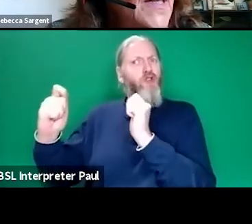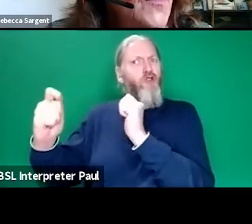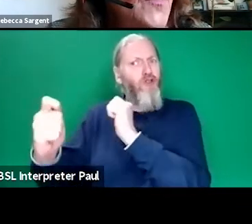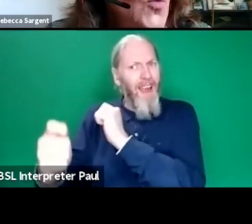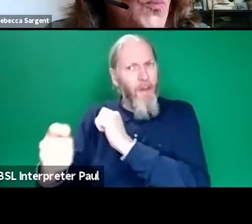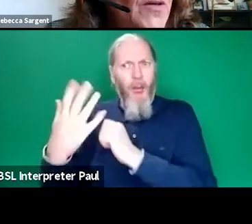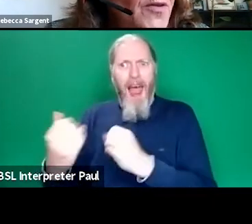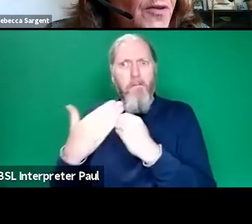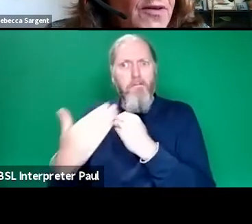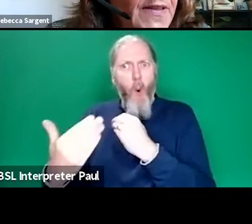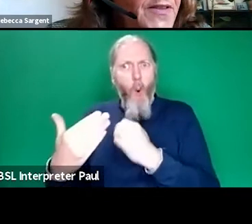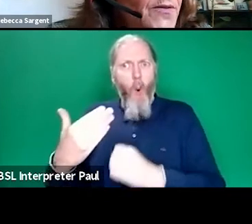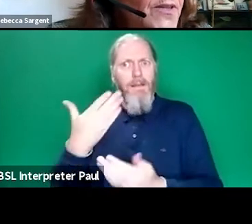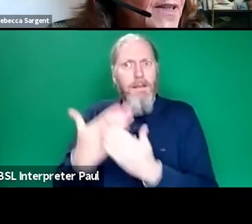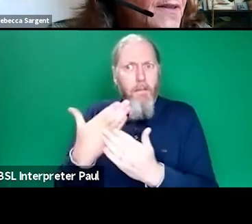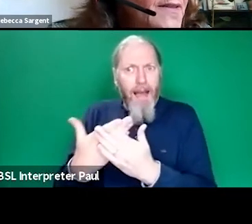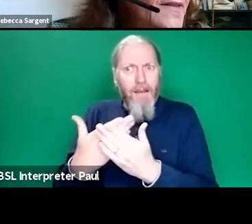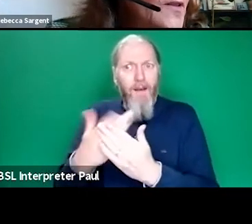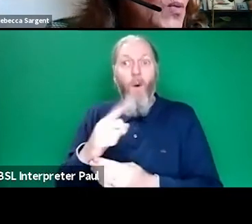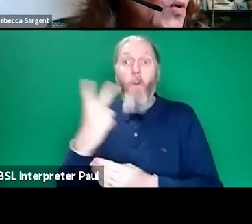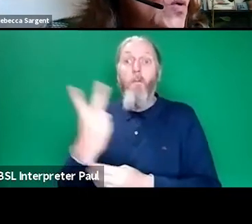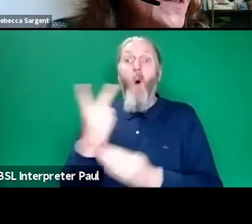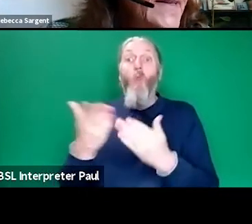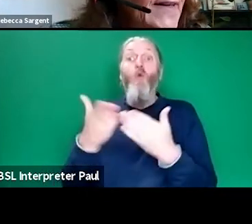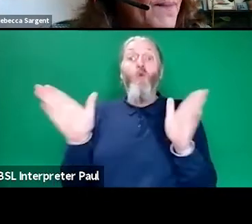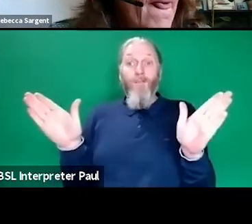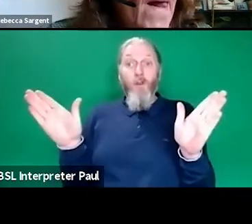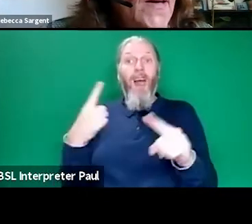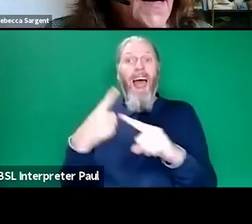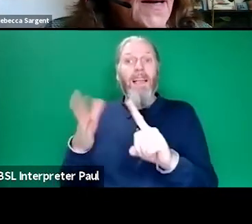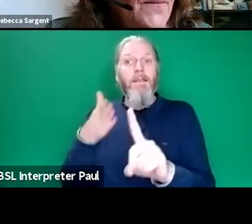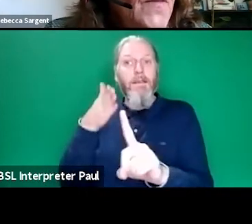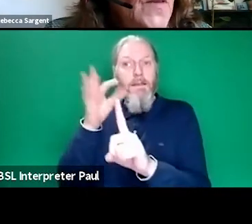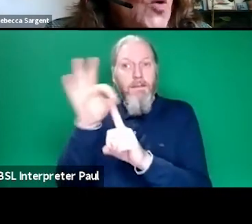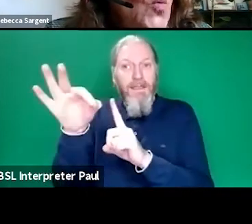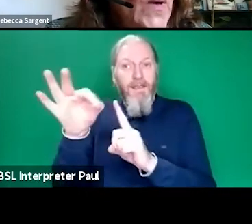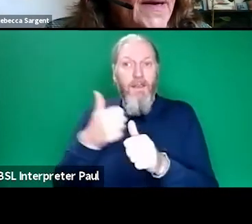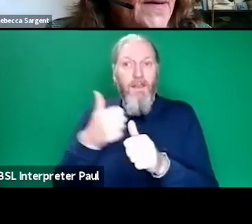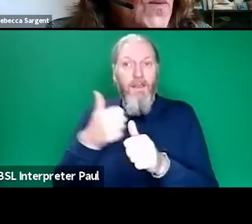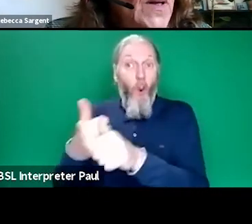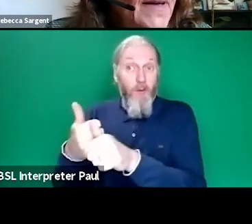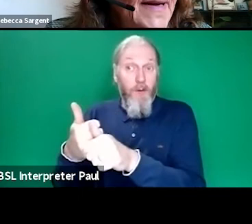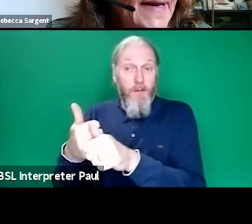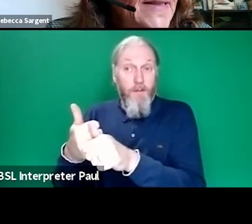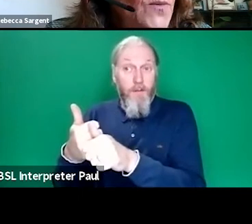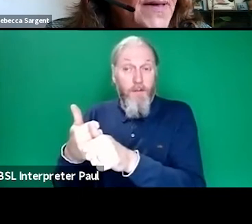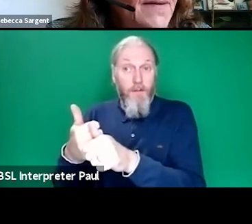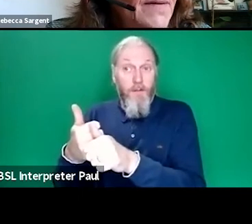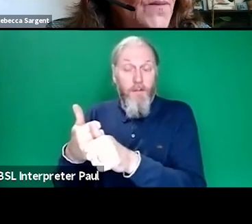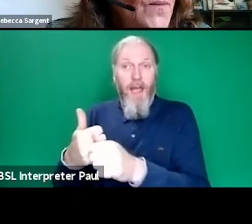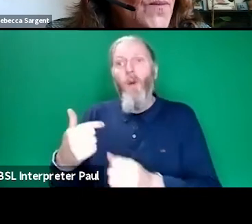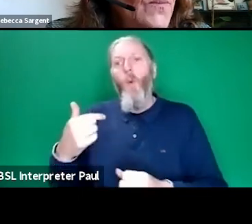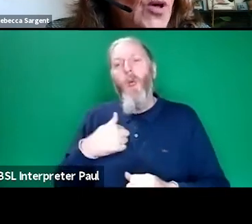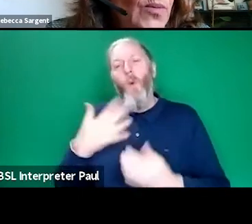demand for both universal and targeted support. And we were looking ahead